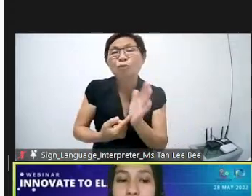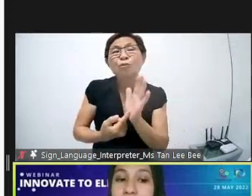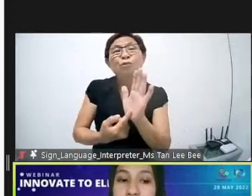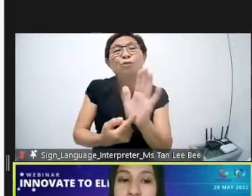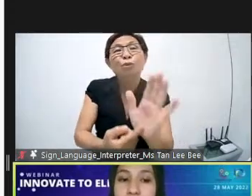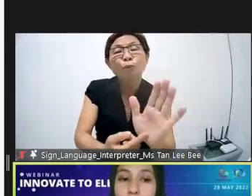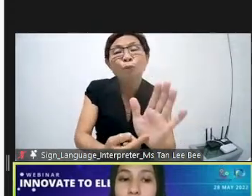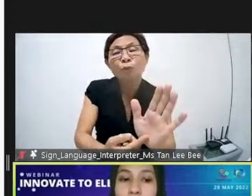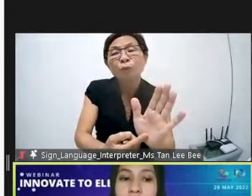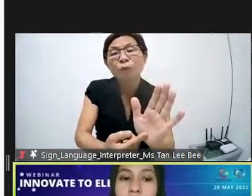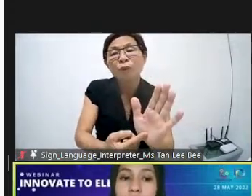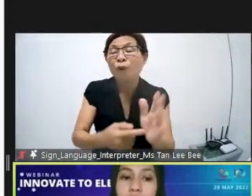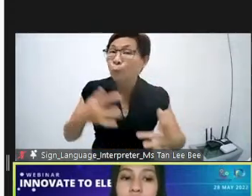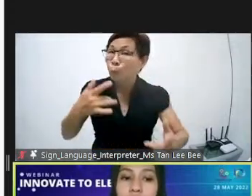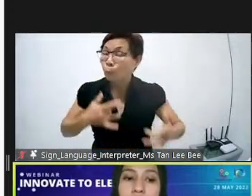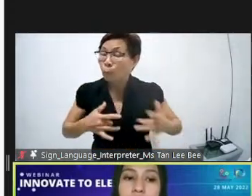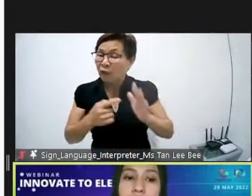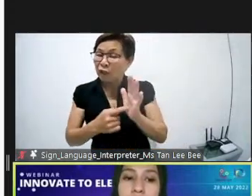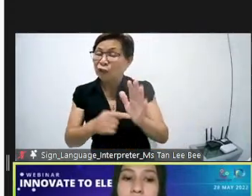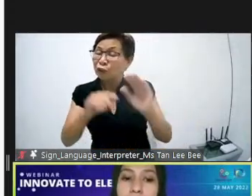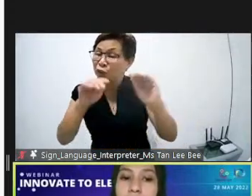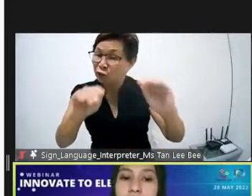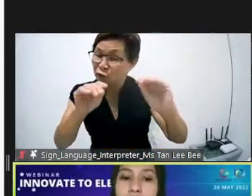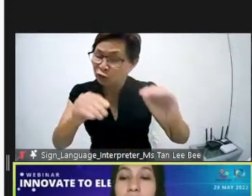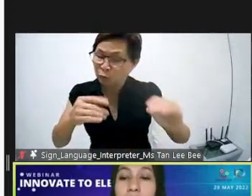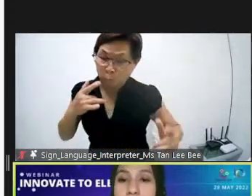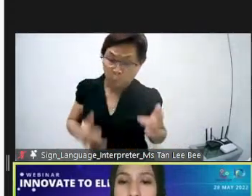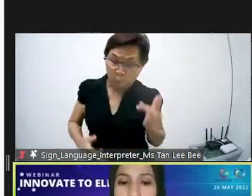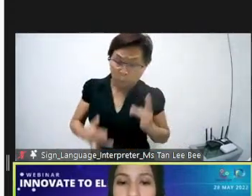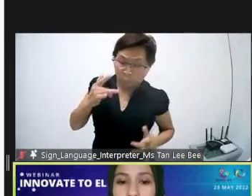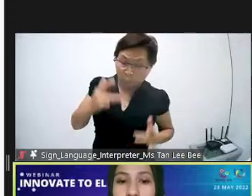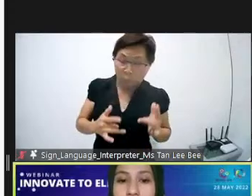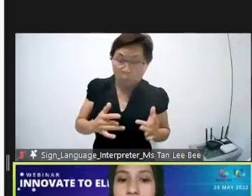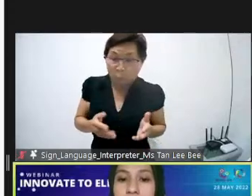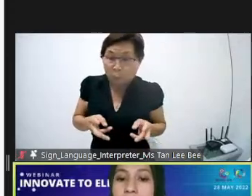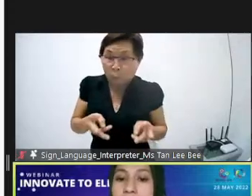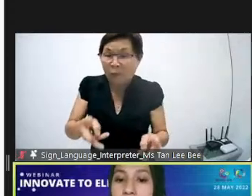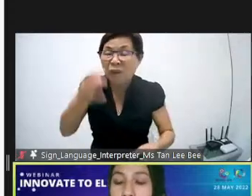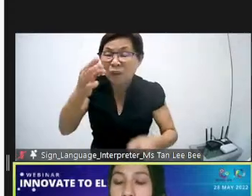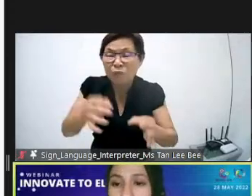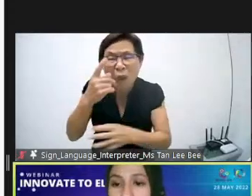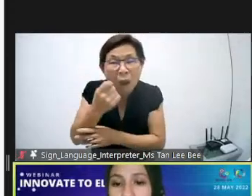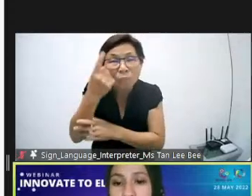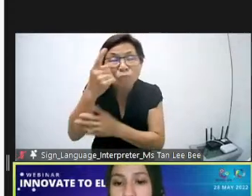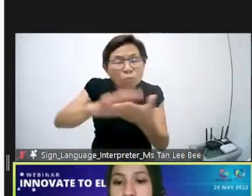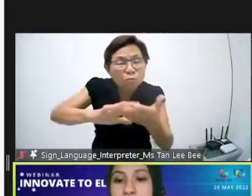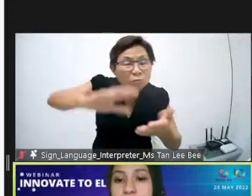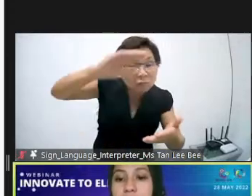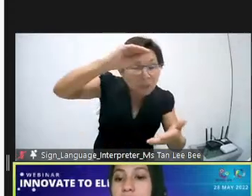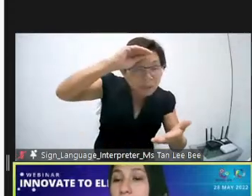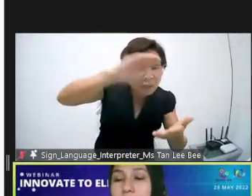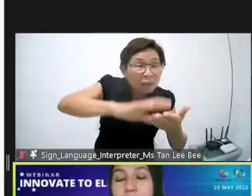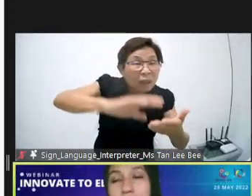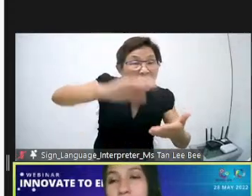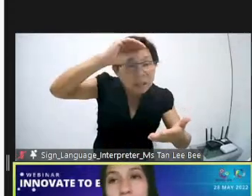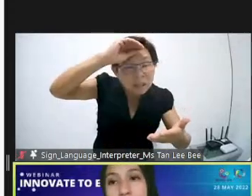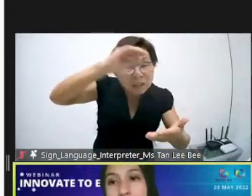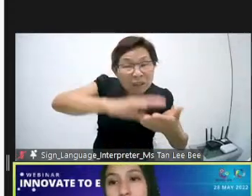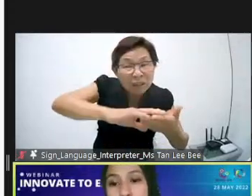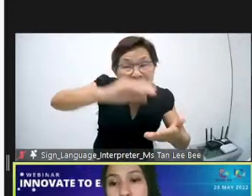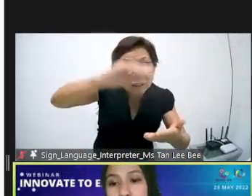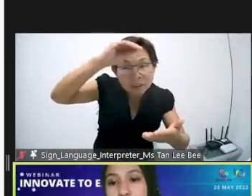an interesting way if we are able to understand their learning needs and